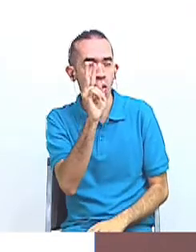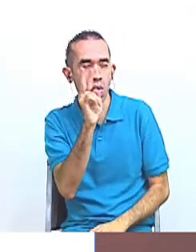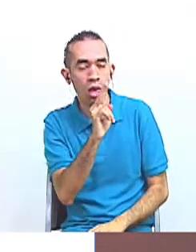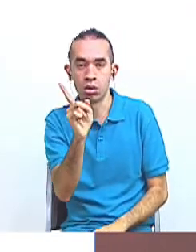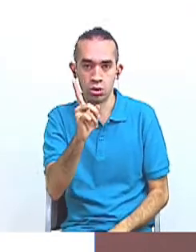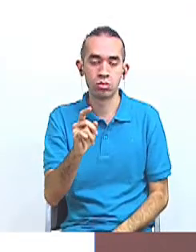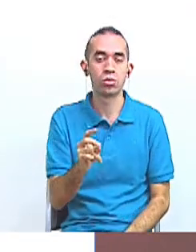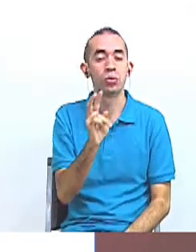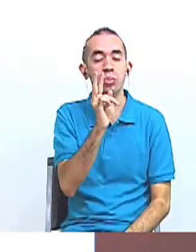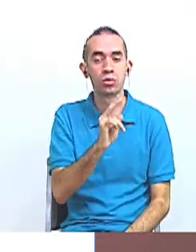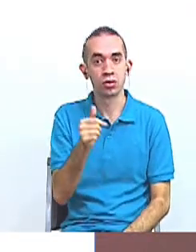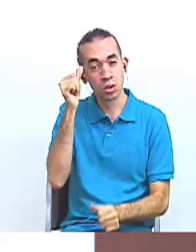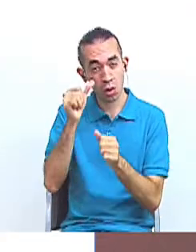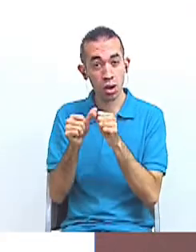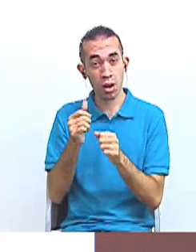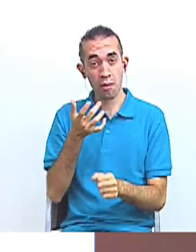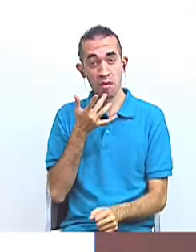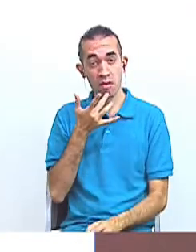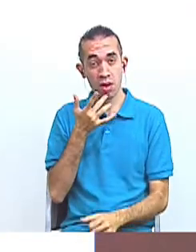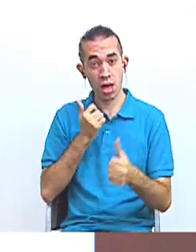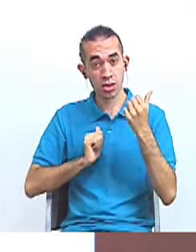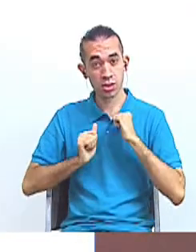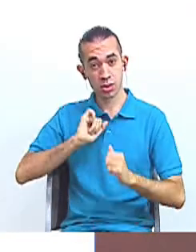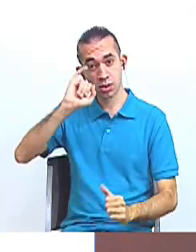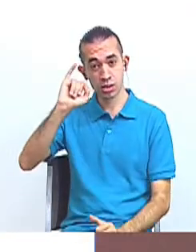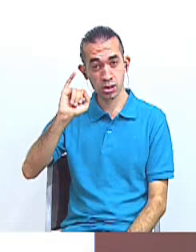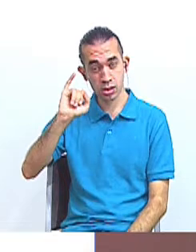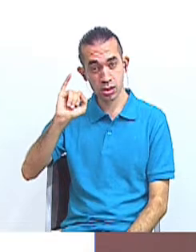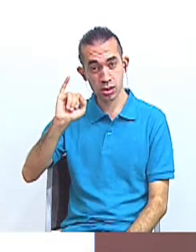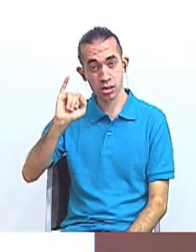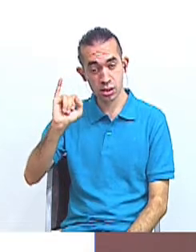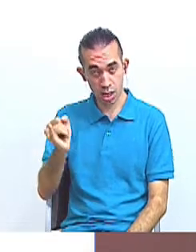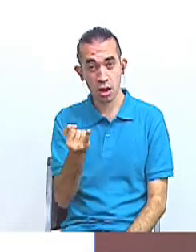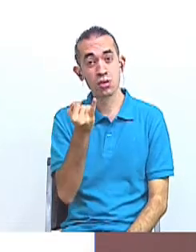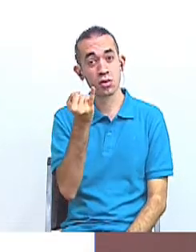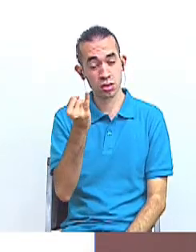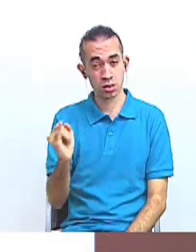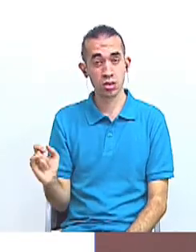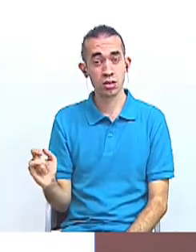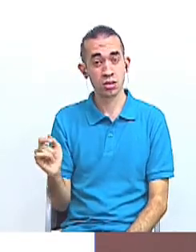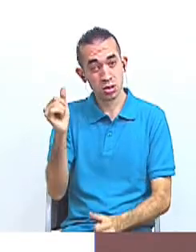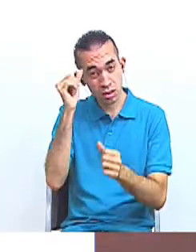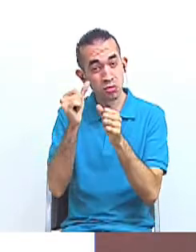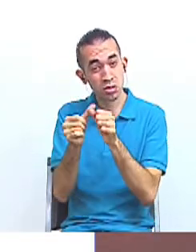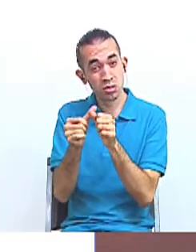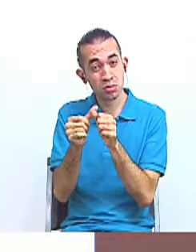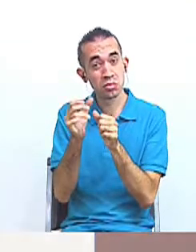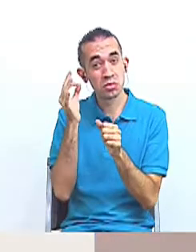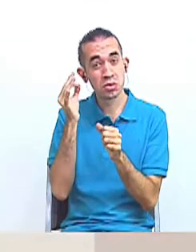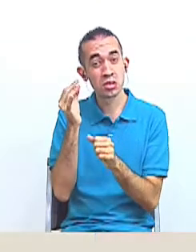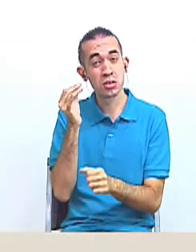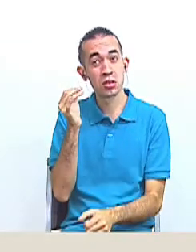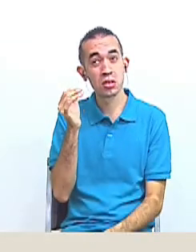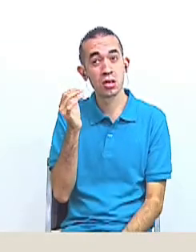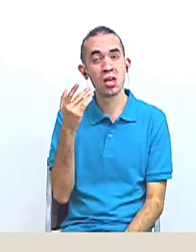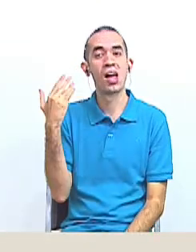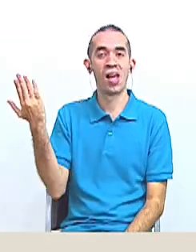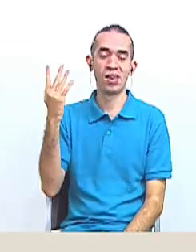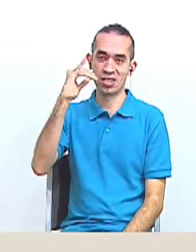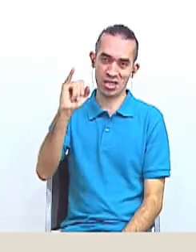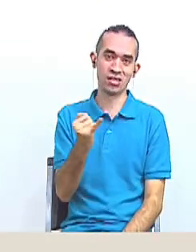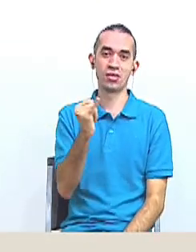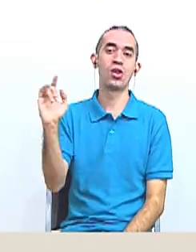favorite actress is? Remember that? My favorite actress? Okay?